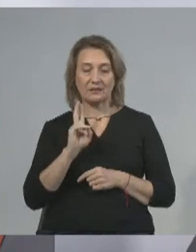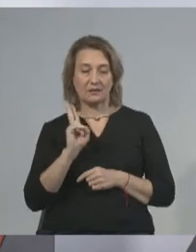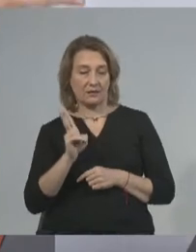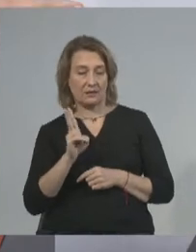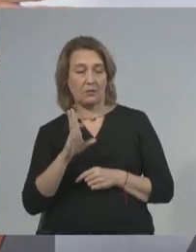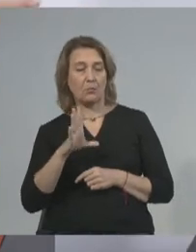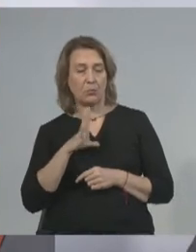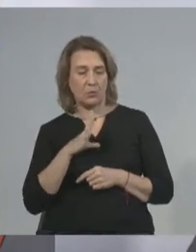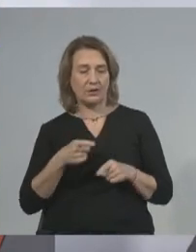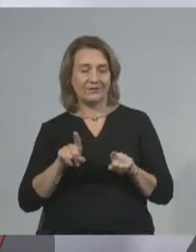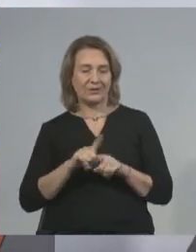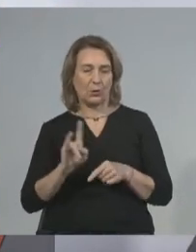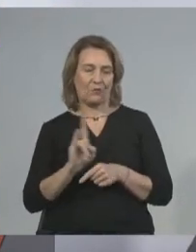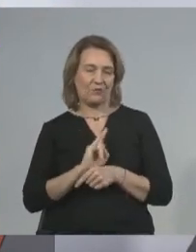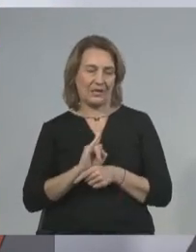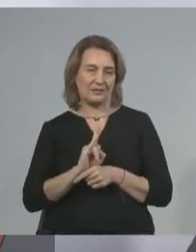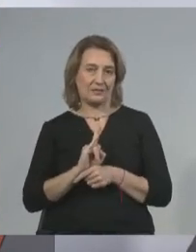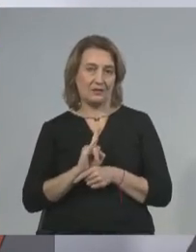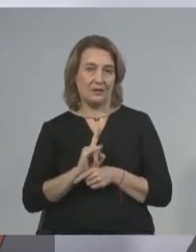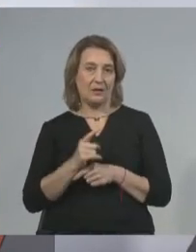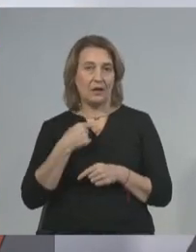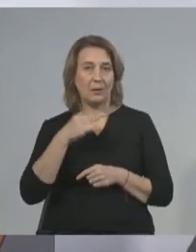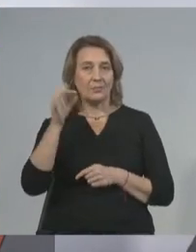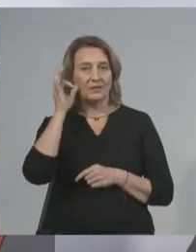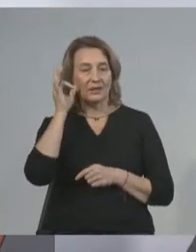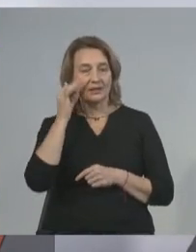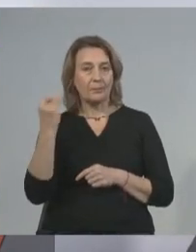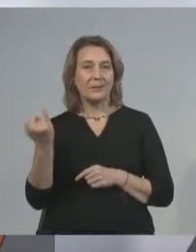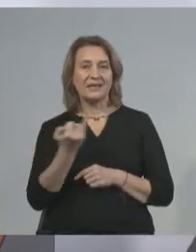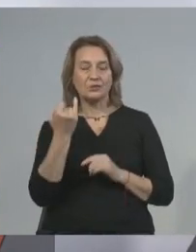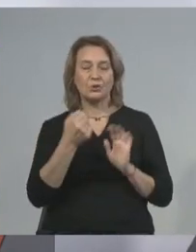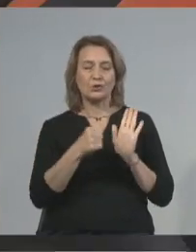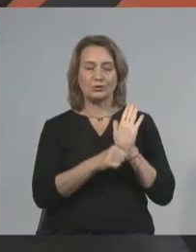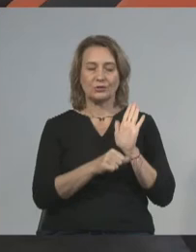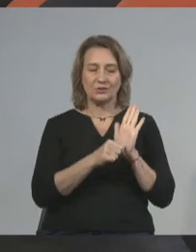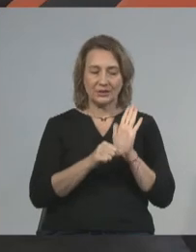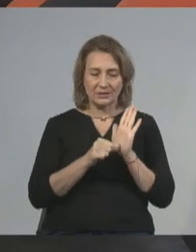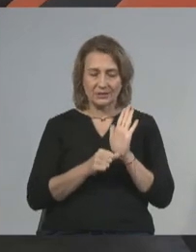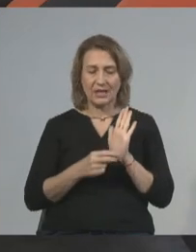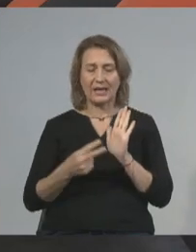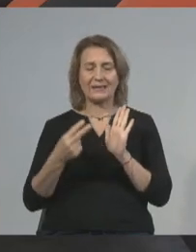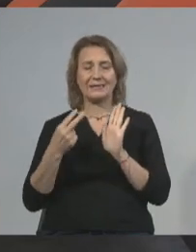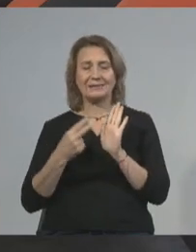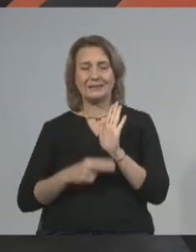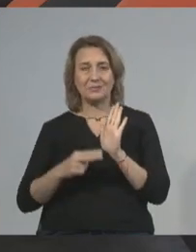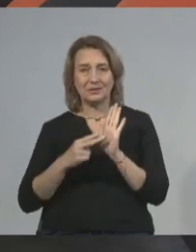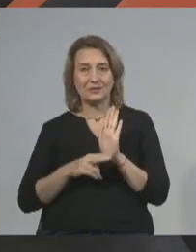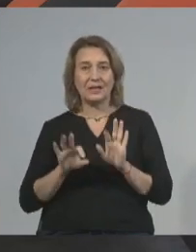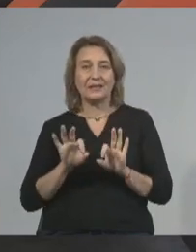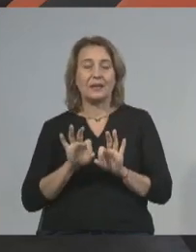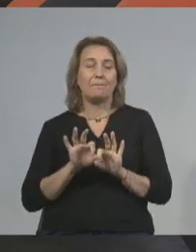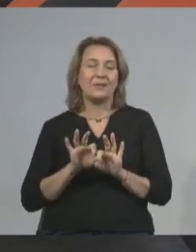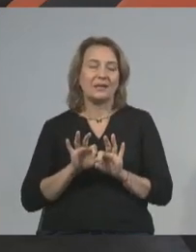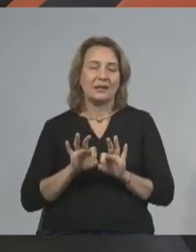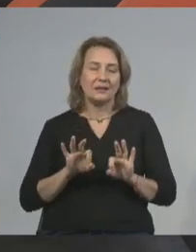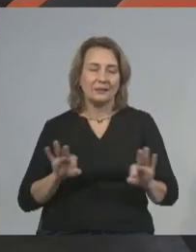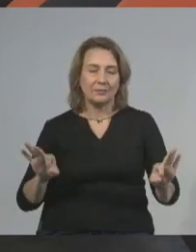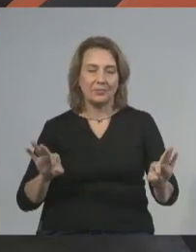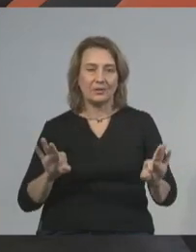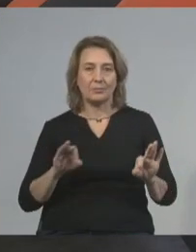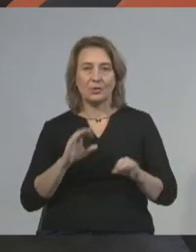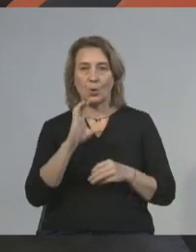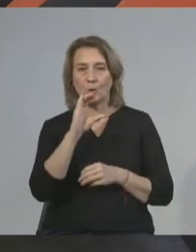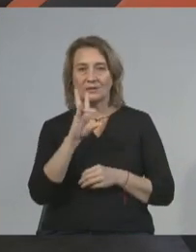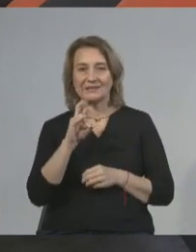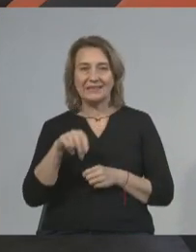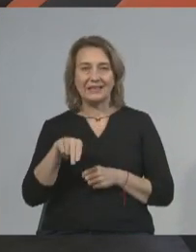was a fake news like this but we also remember the story of 1960s 1970s about